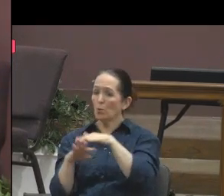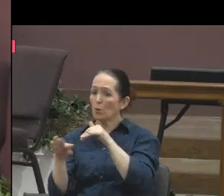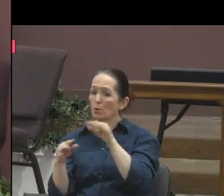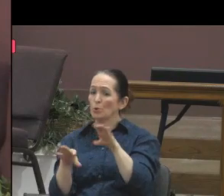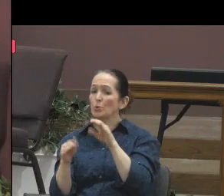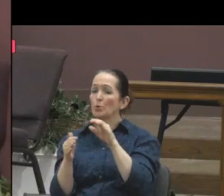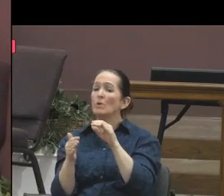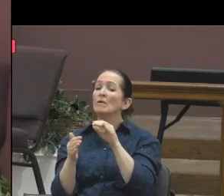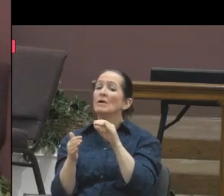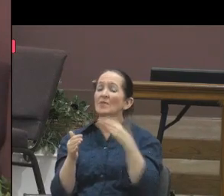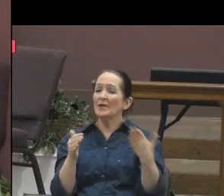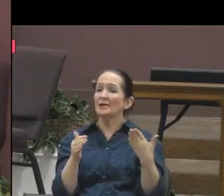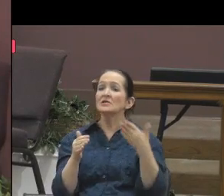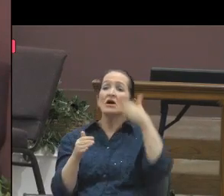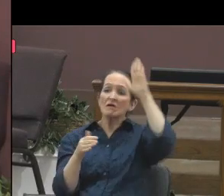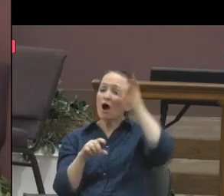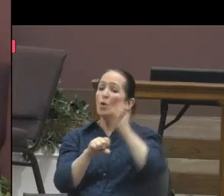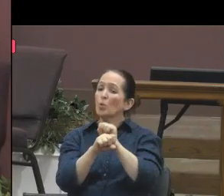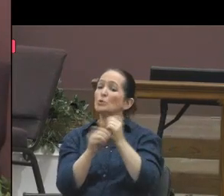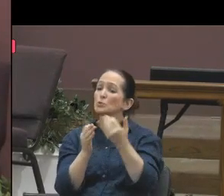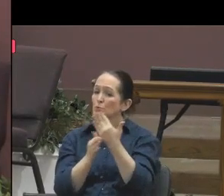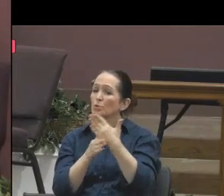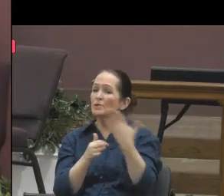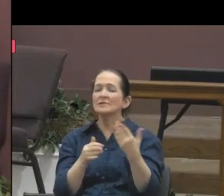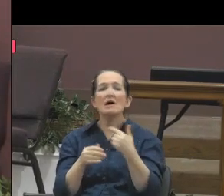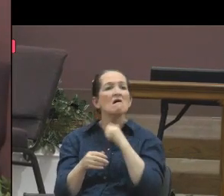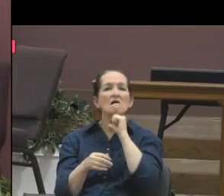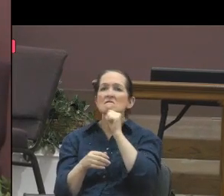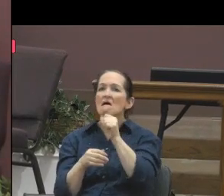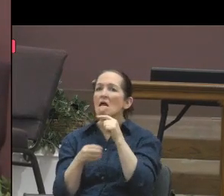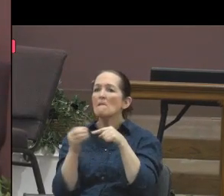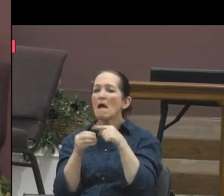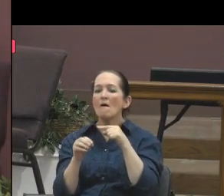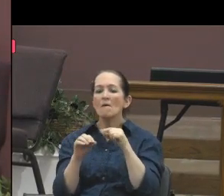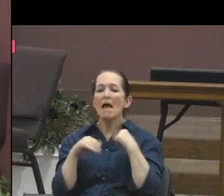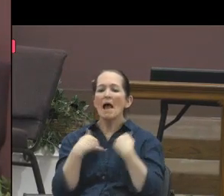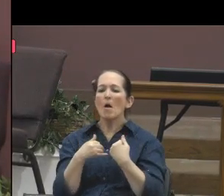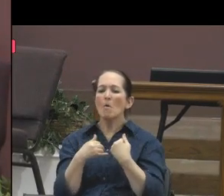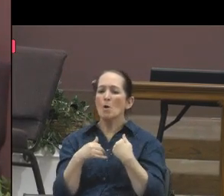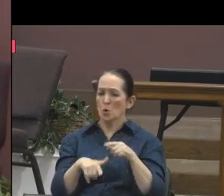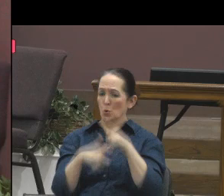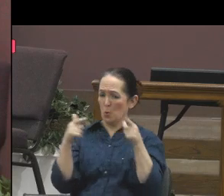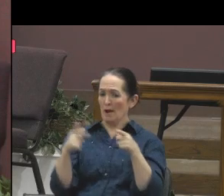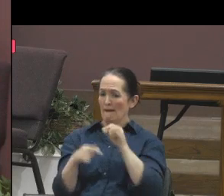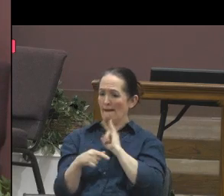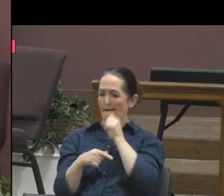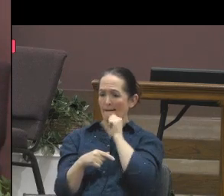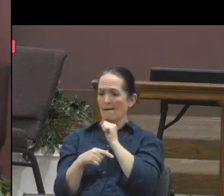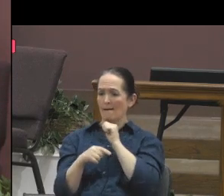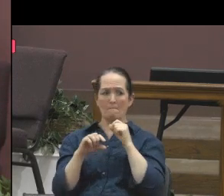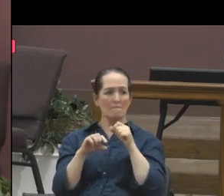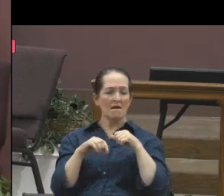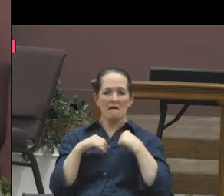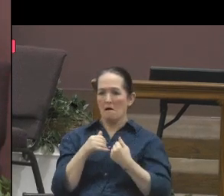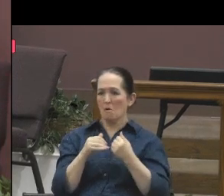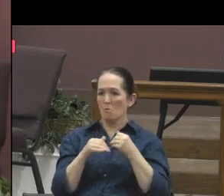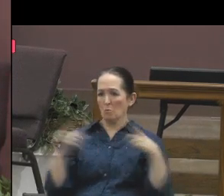who works through them. It's not about how great I am or how great you are. It's about how great God is.